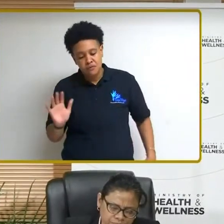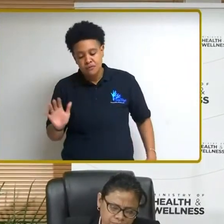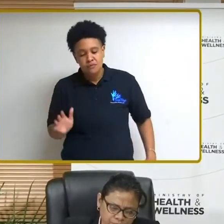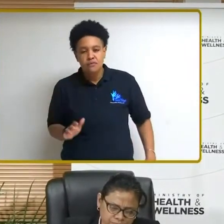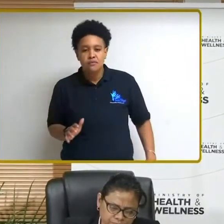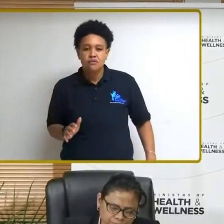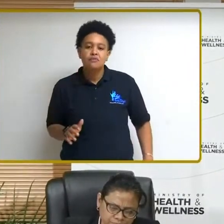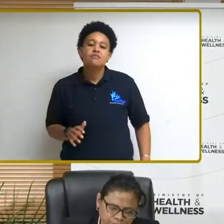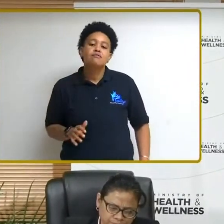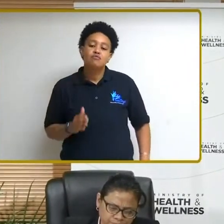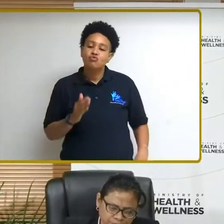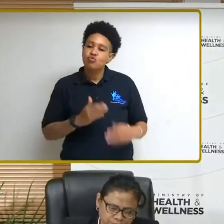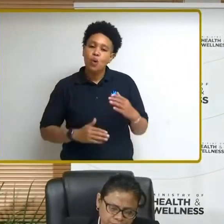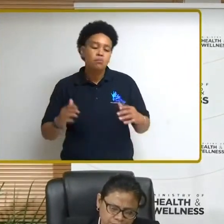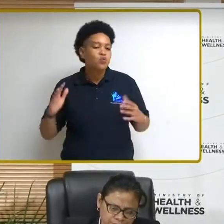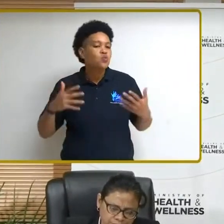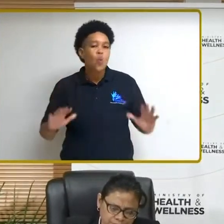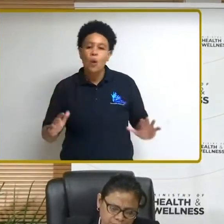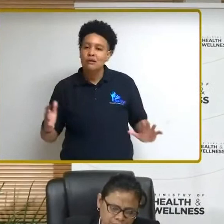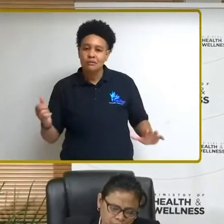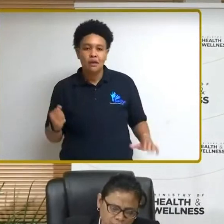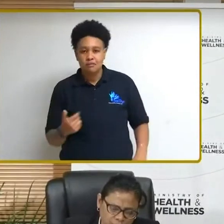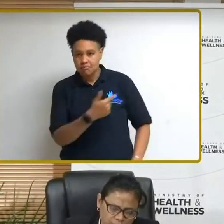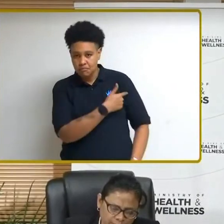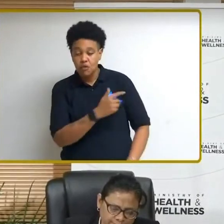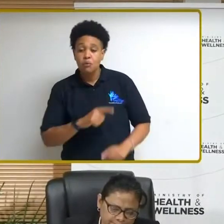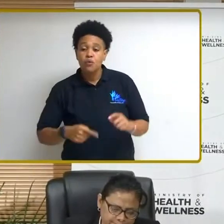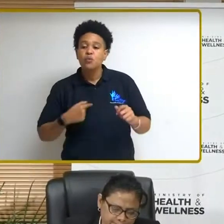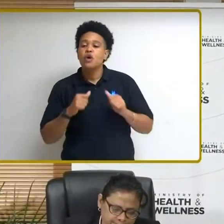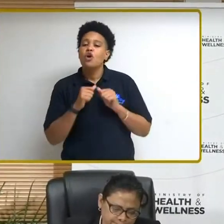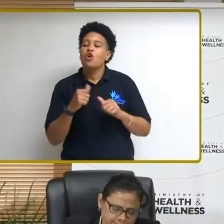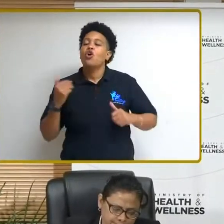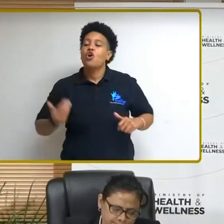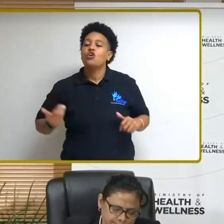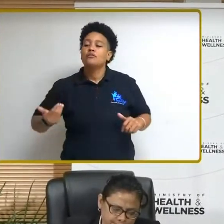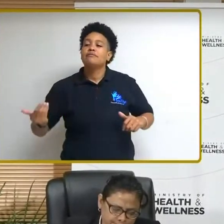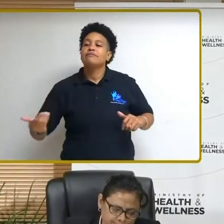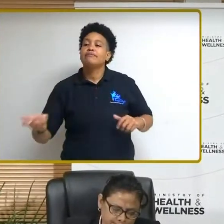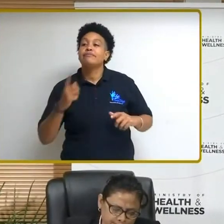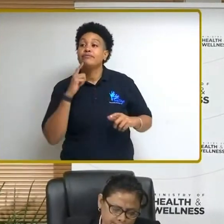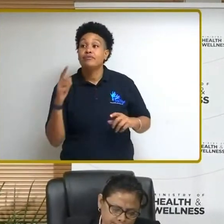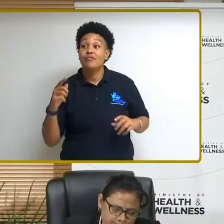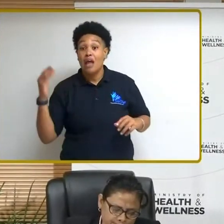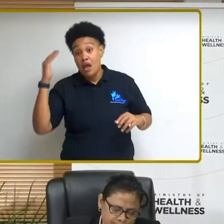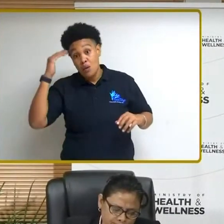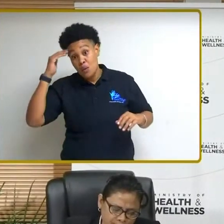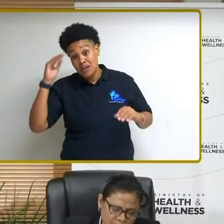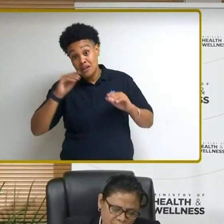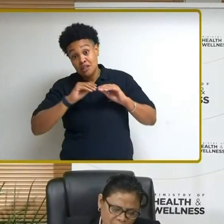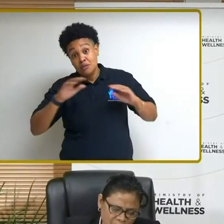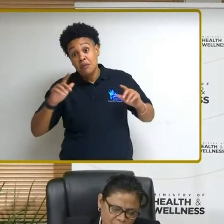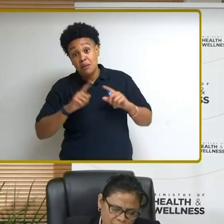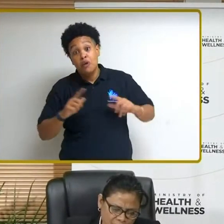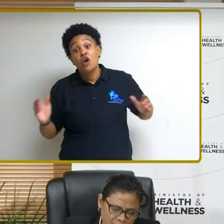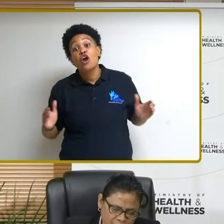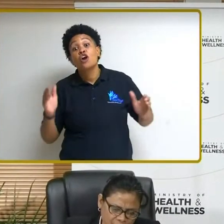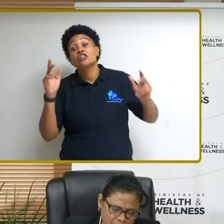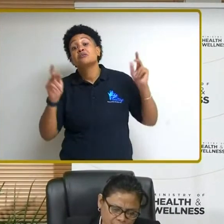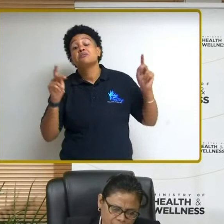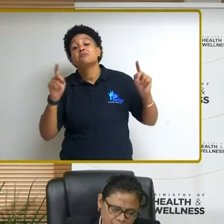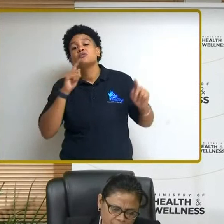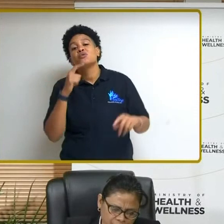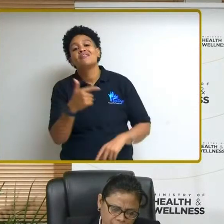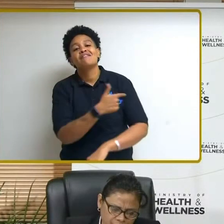residents to be vaccinated. But as we continue to build awareness and encourage persons to